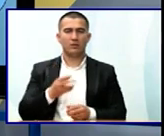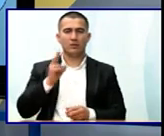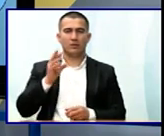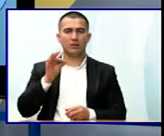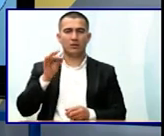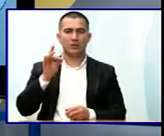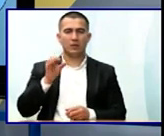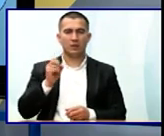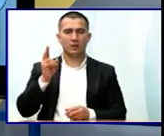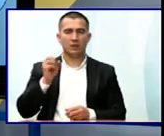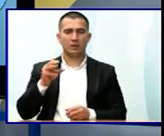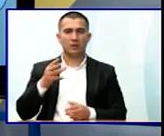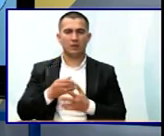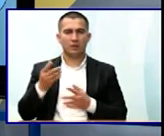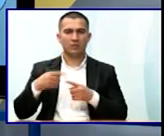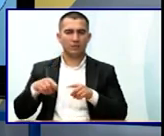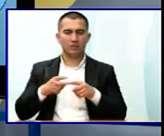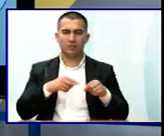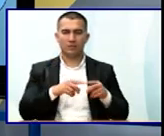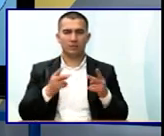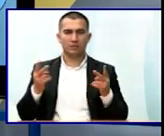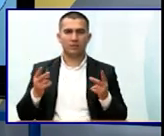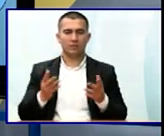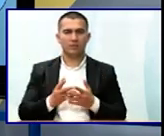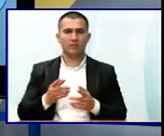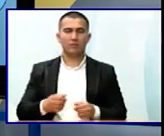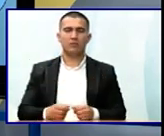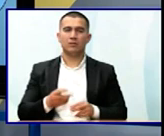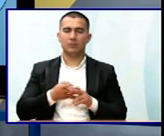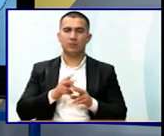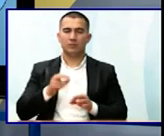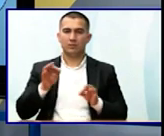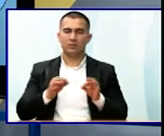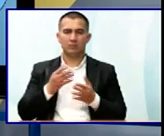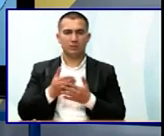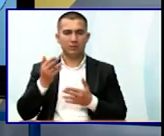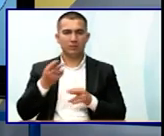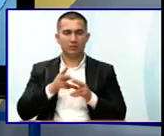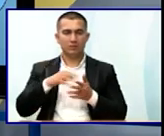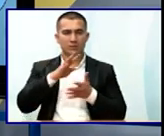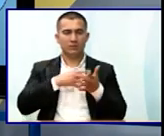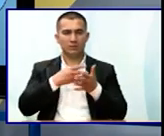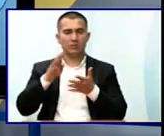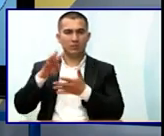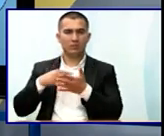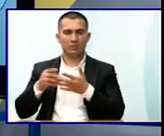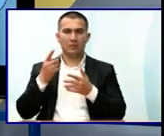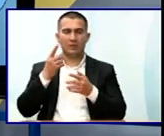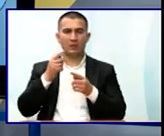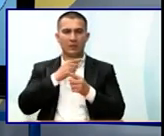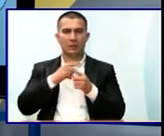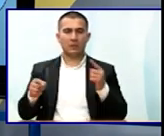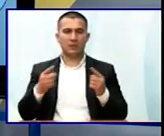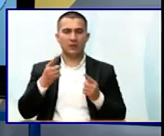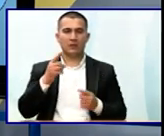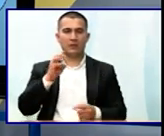o'simliklarini parxish usulda ko'payishi ko'rsatilgan. Demak, chizmalardagi farq bitta terak o'simligi bilan